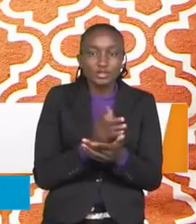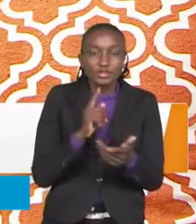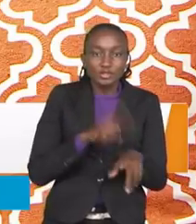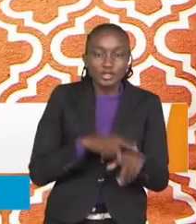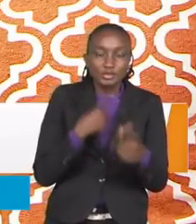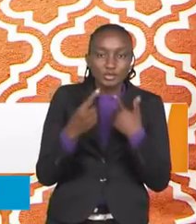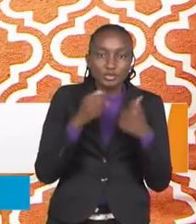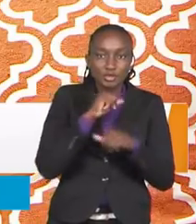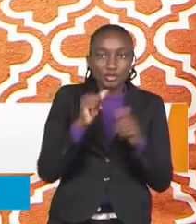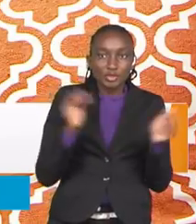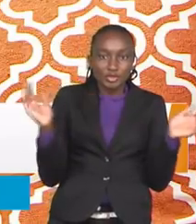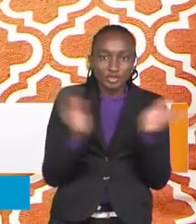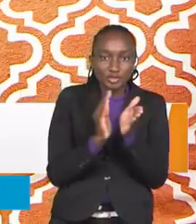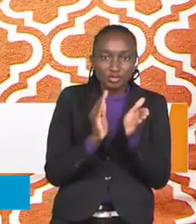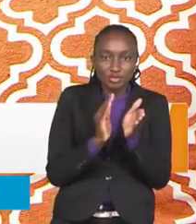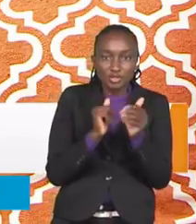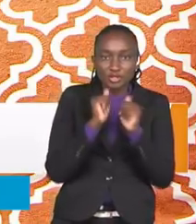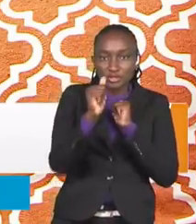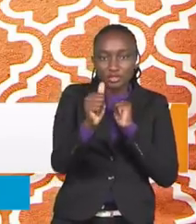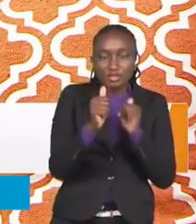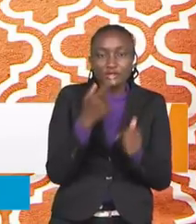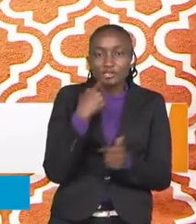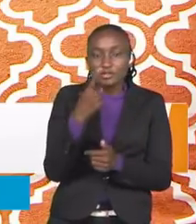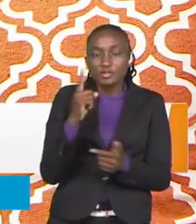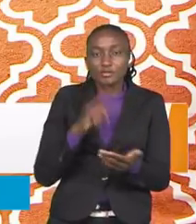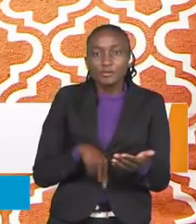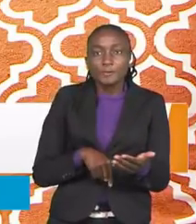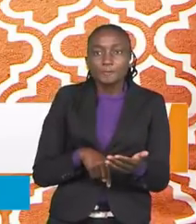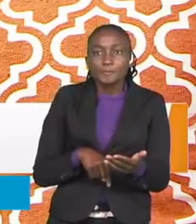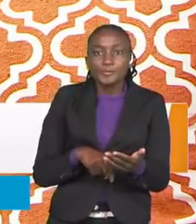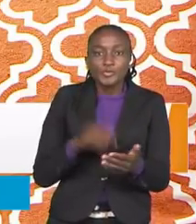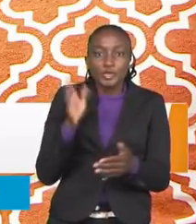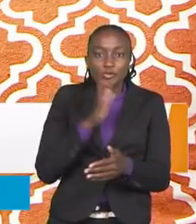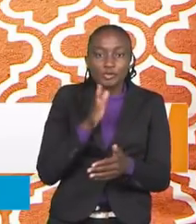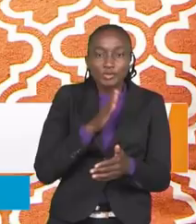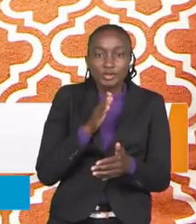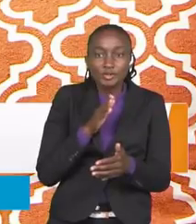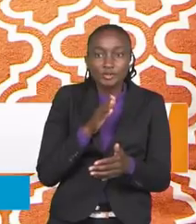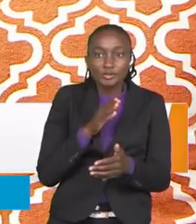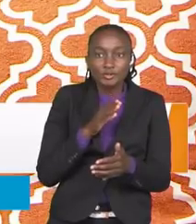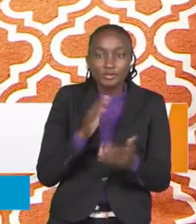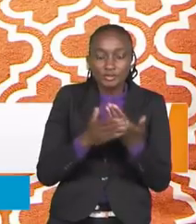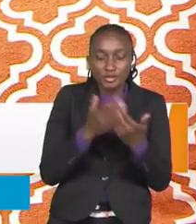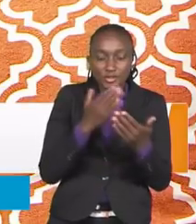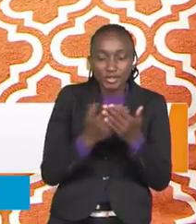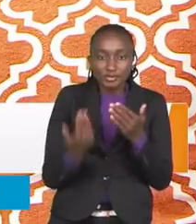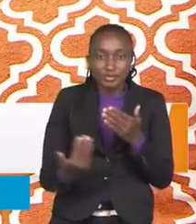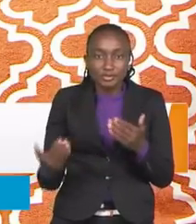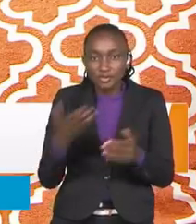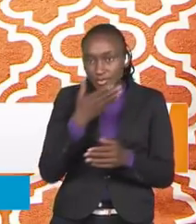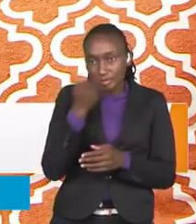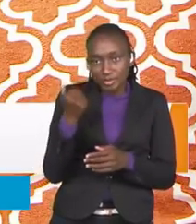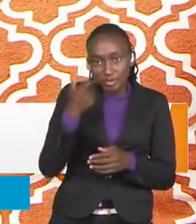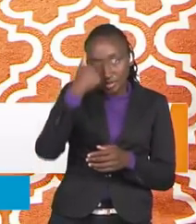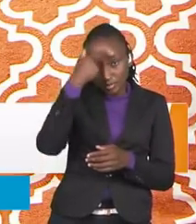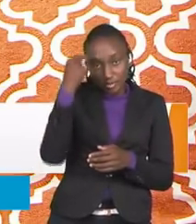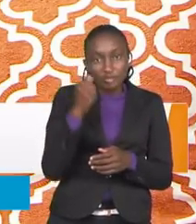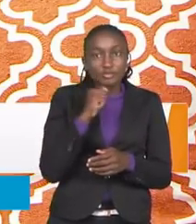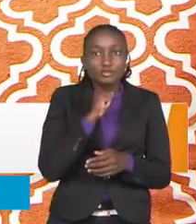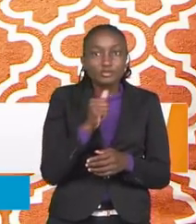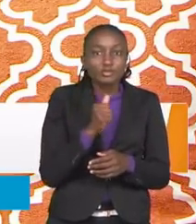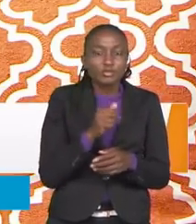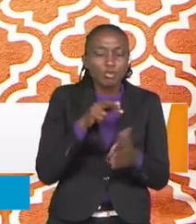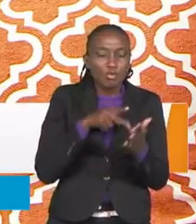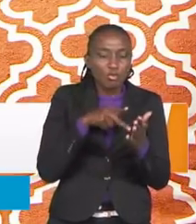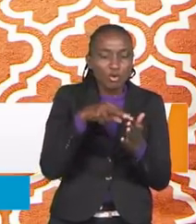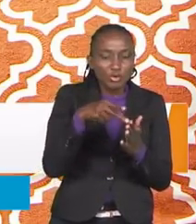about reducing the distances, we're saying that the women can now take care of their children better because they're not having to take so